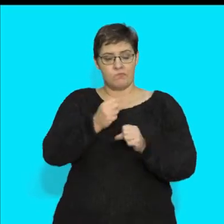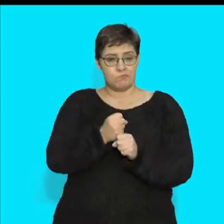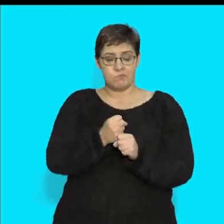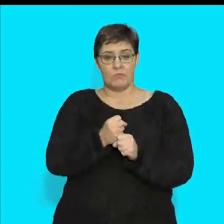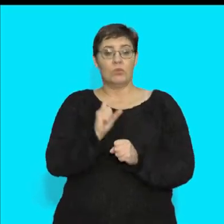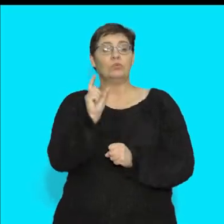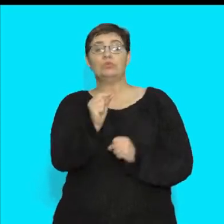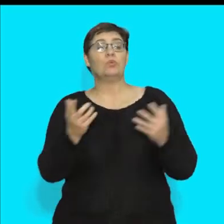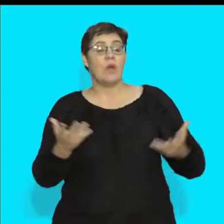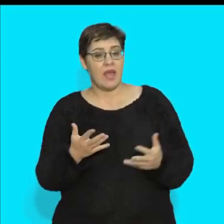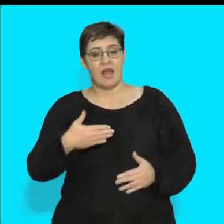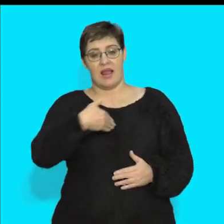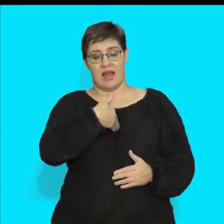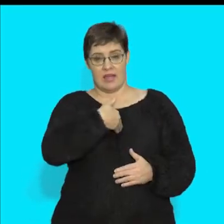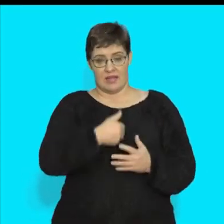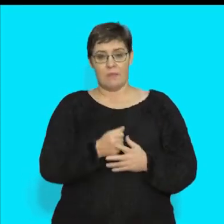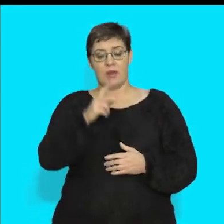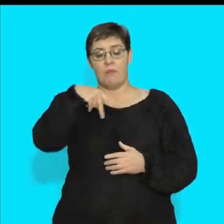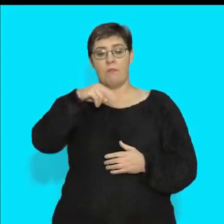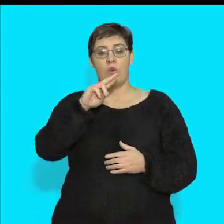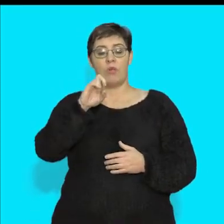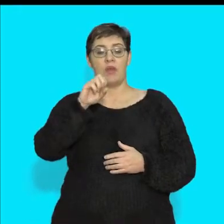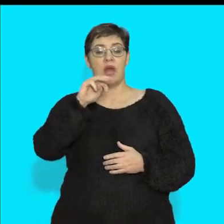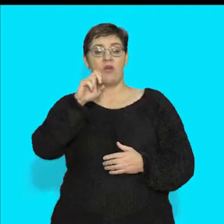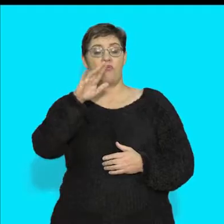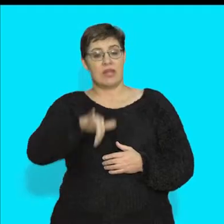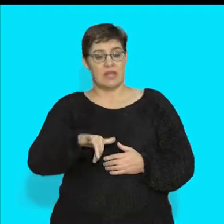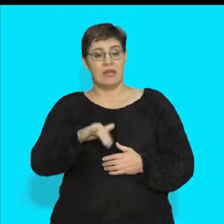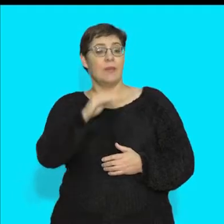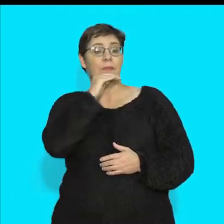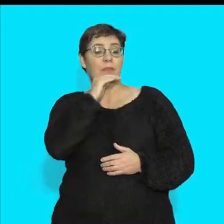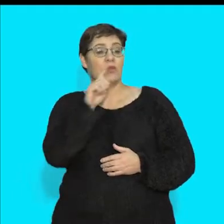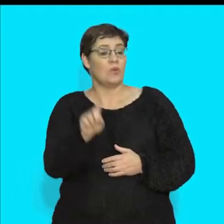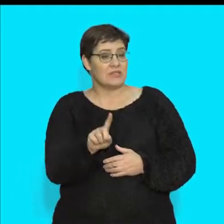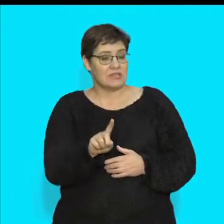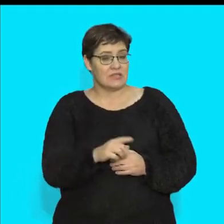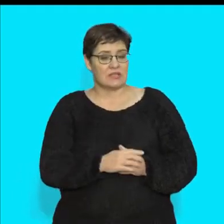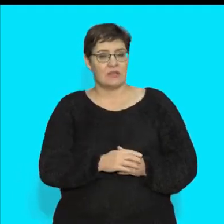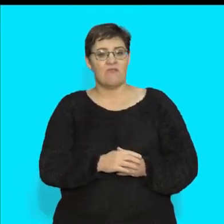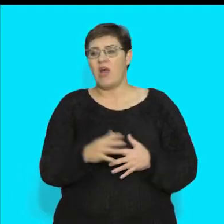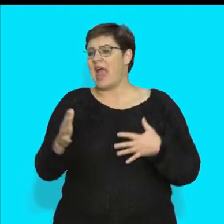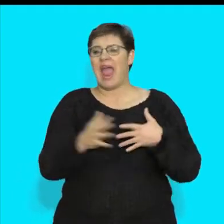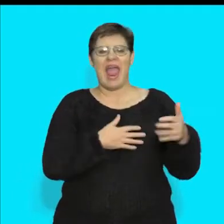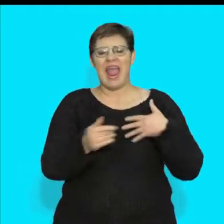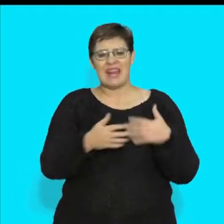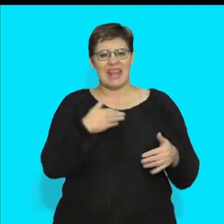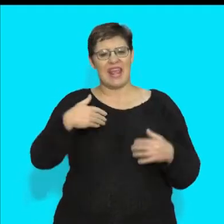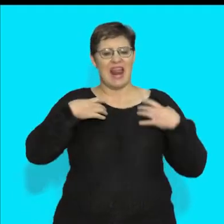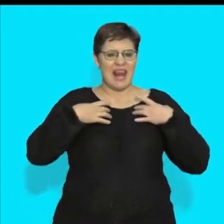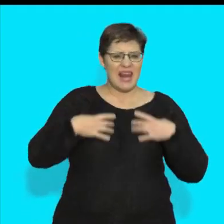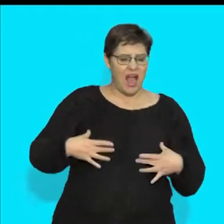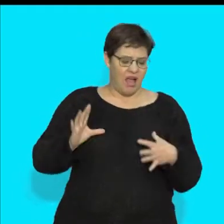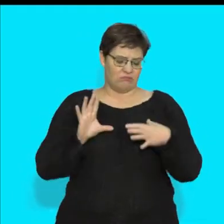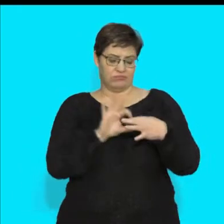it out to where? The lungs. That's what pulmonary means. Pulmonary is the word we use any kind